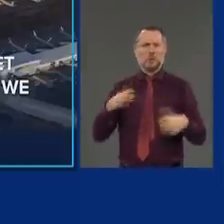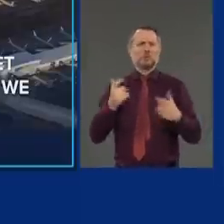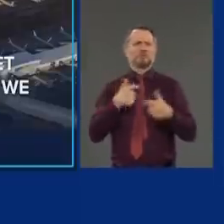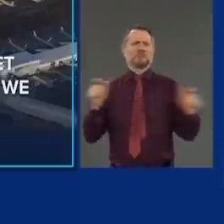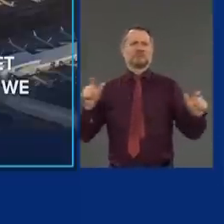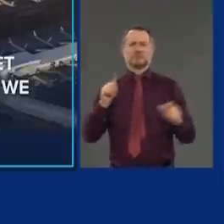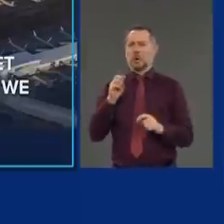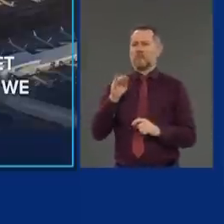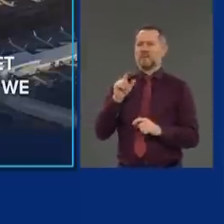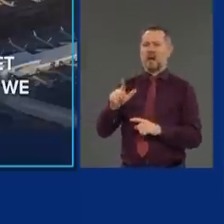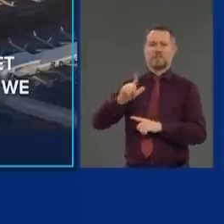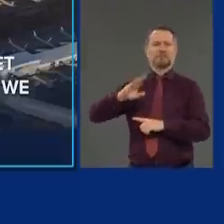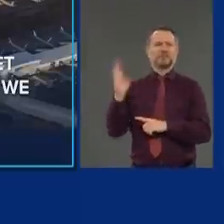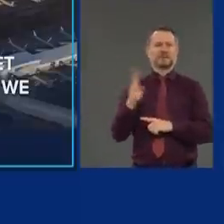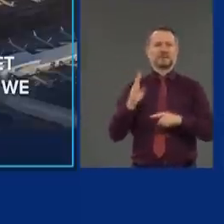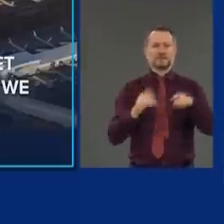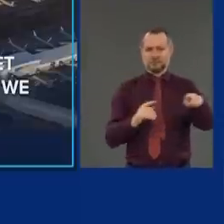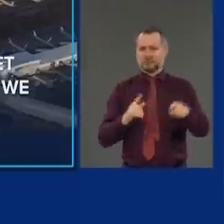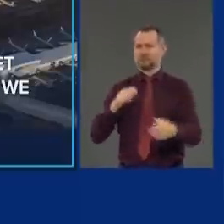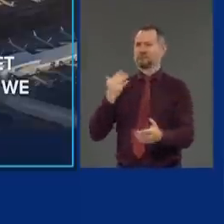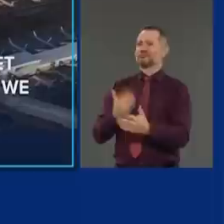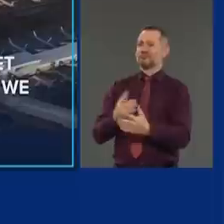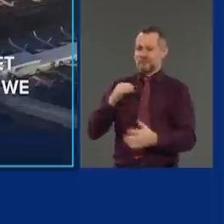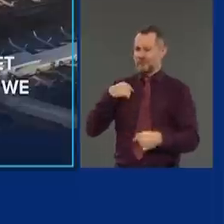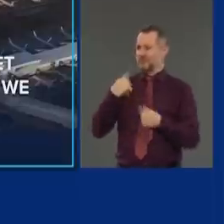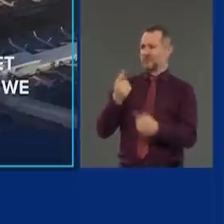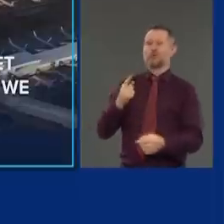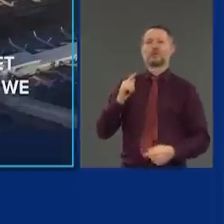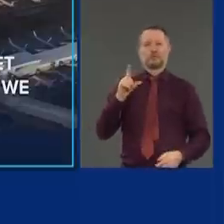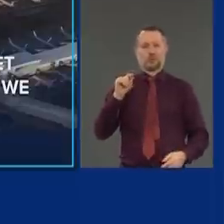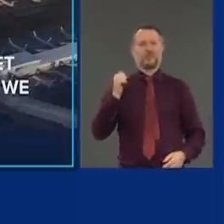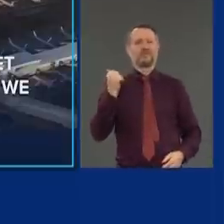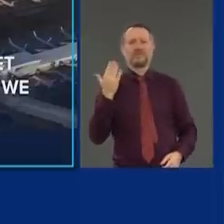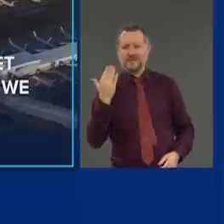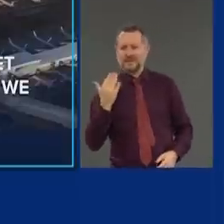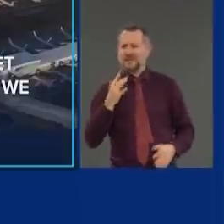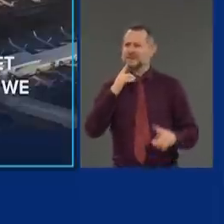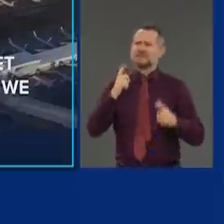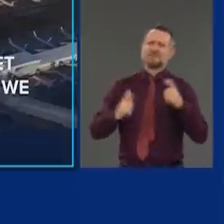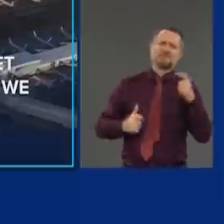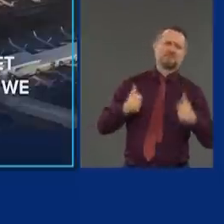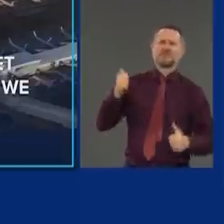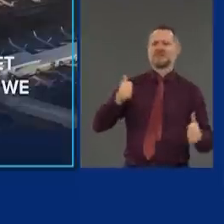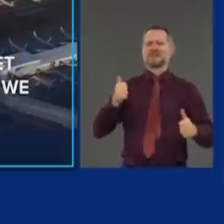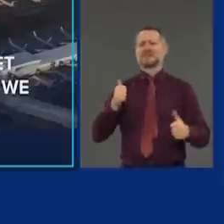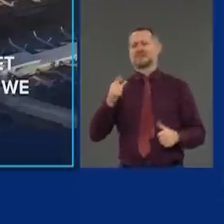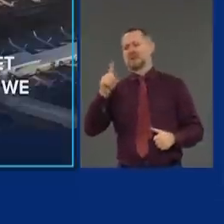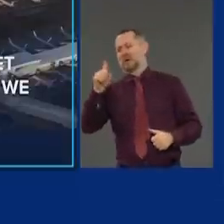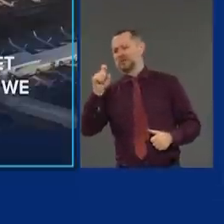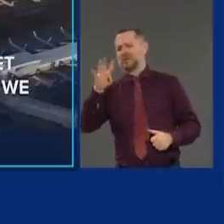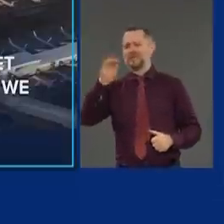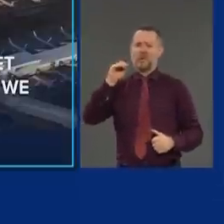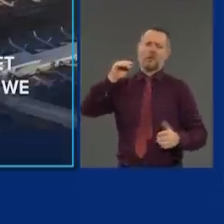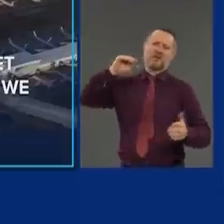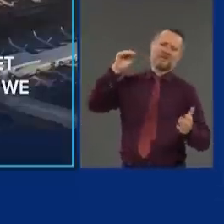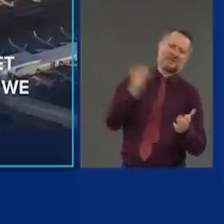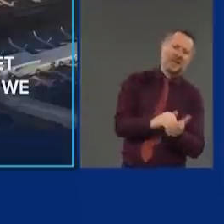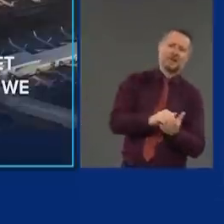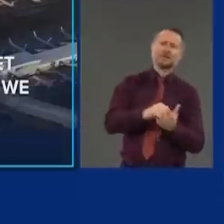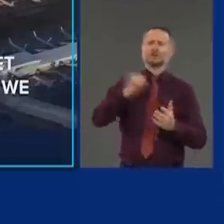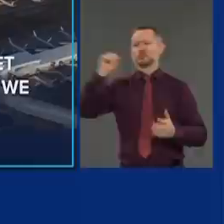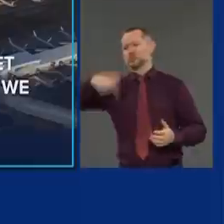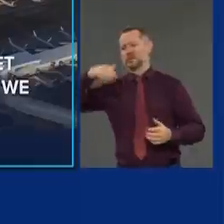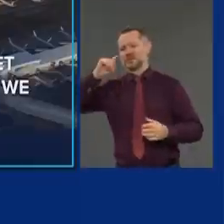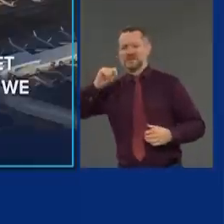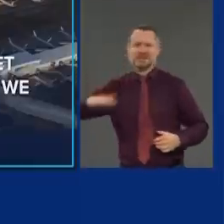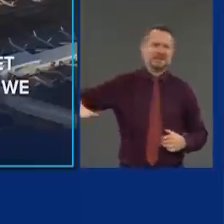vision. This spacious 840,000 square foot four-story facility paired with a new network of